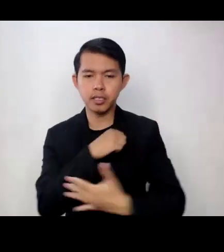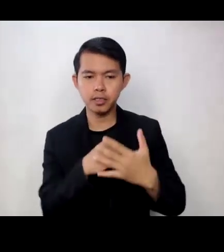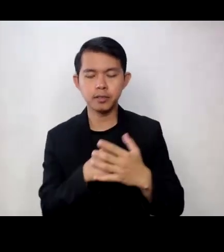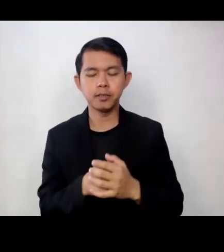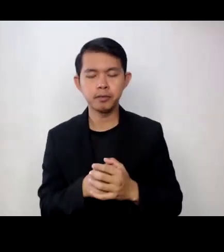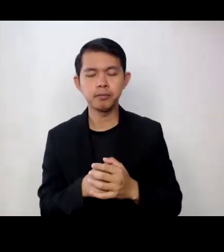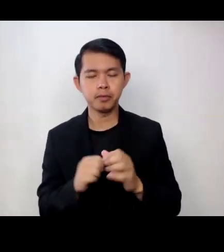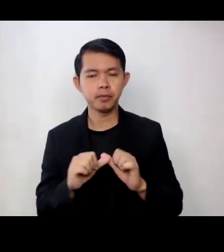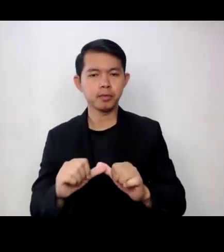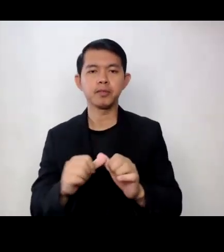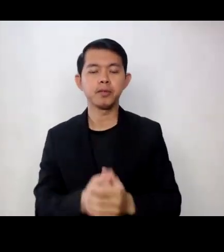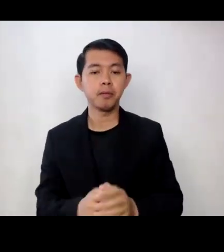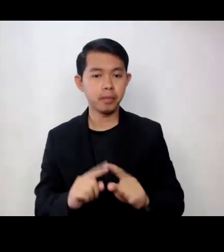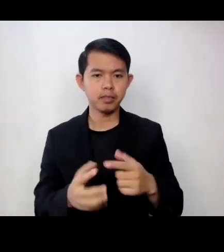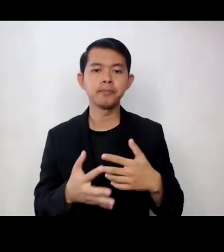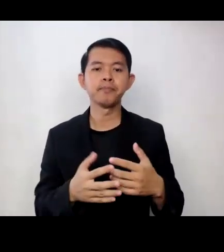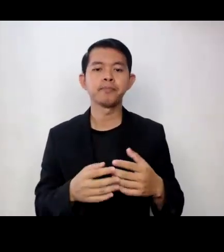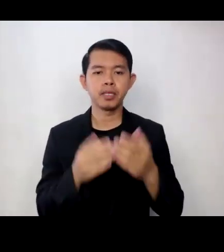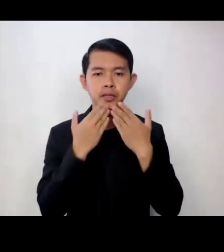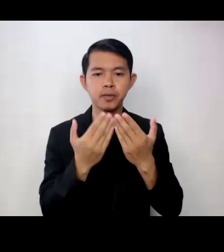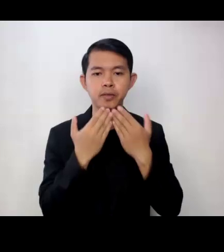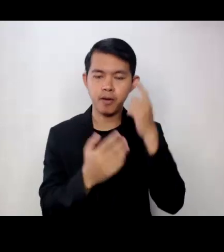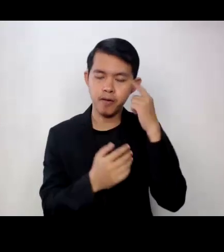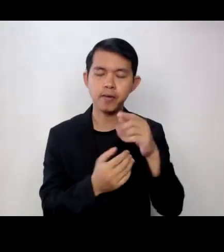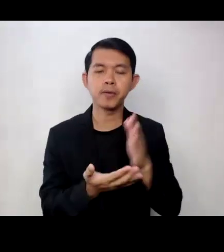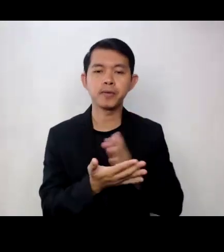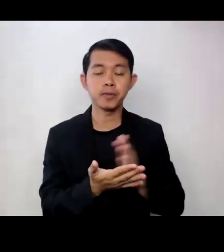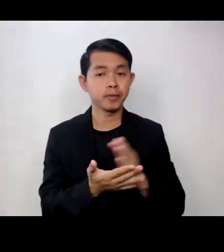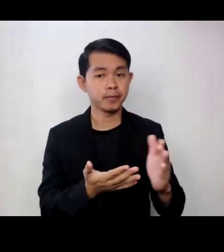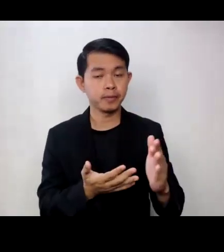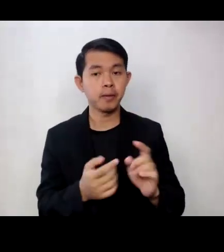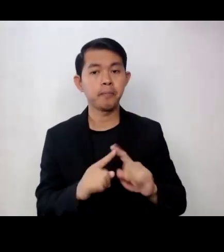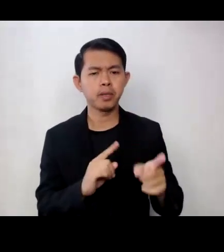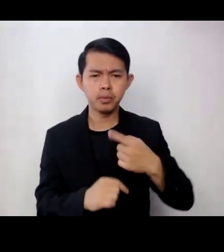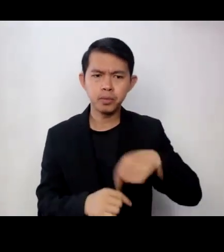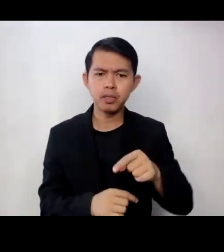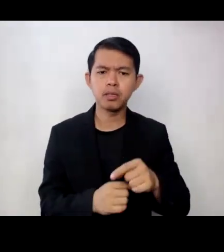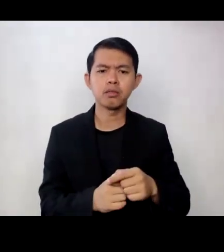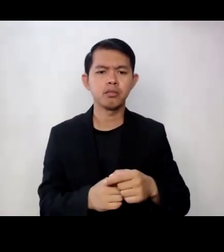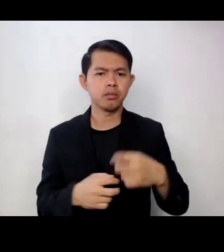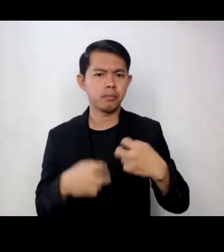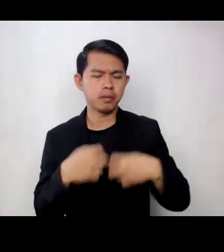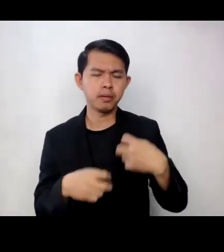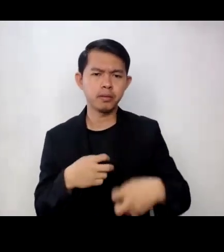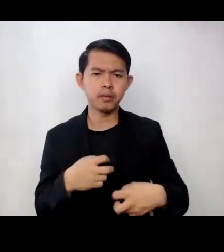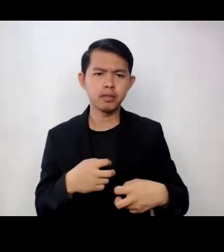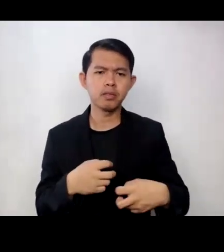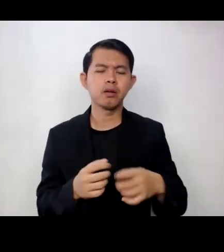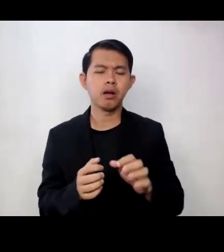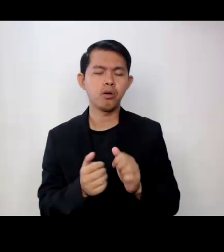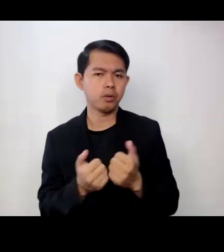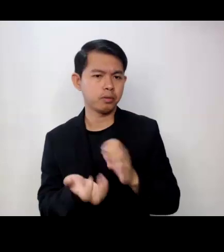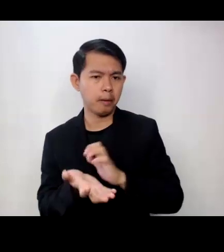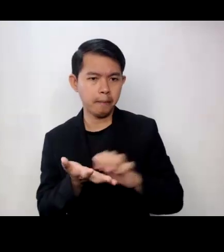sharing. No, siguro, because we're talking a lot about how we're making sense of issues and how our practices inform how we make